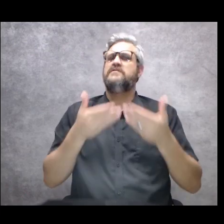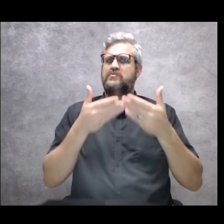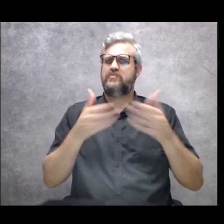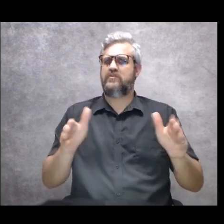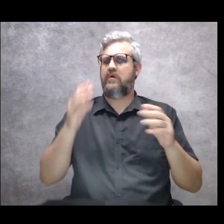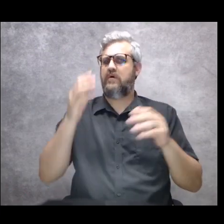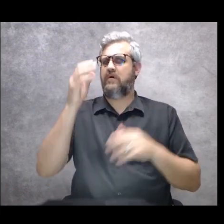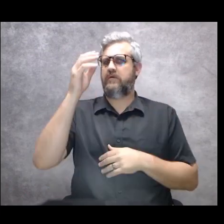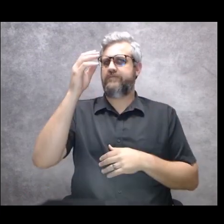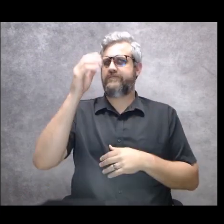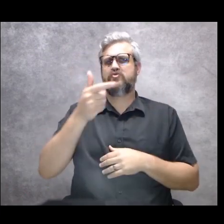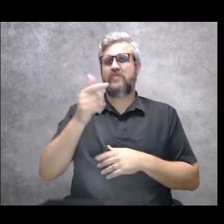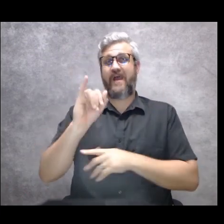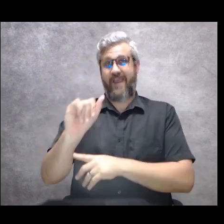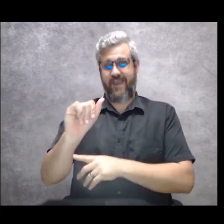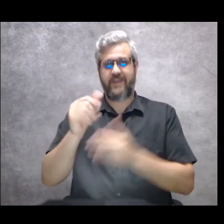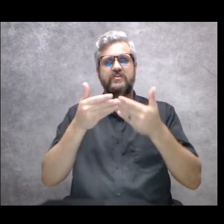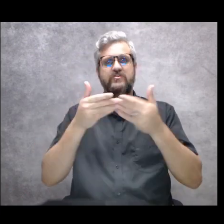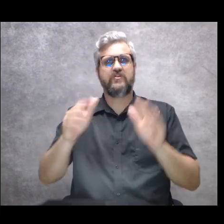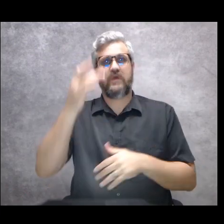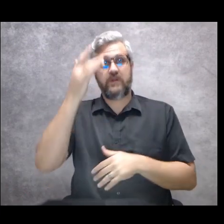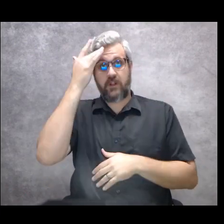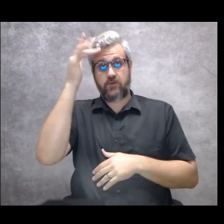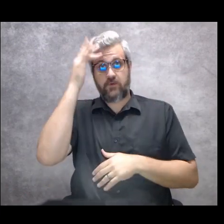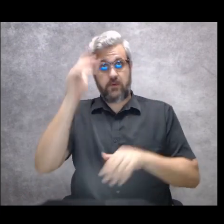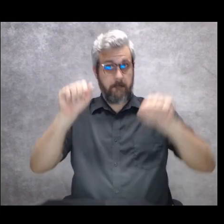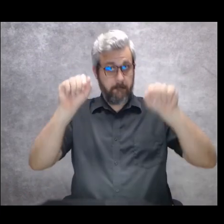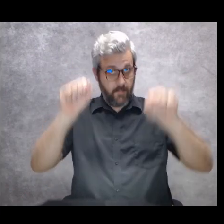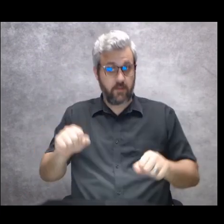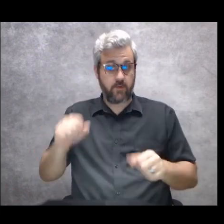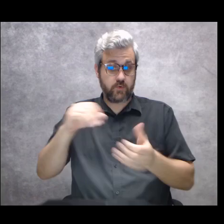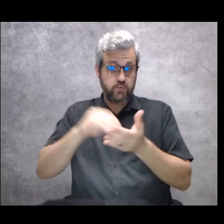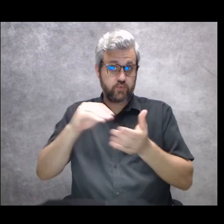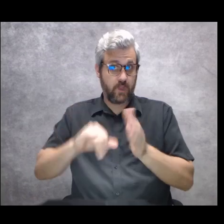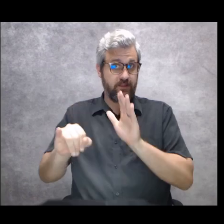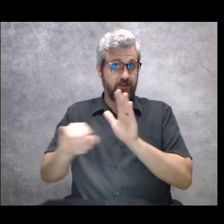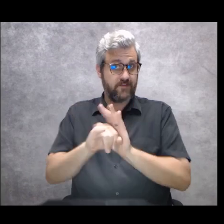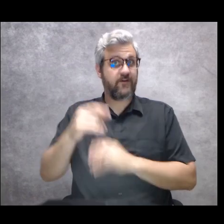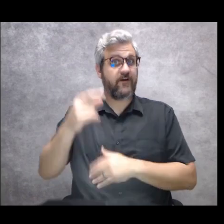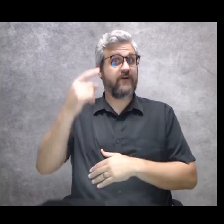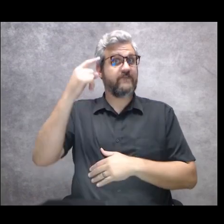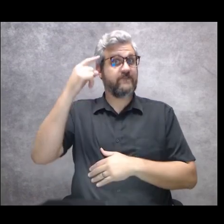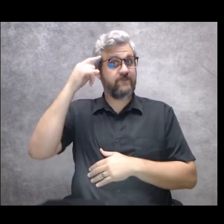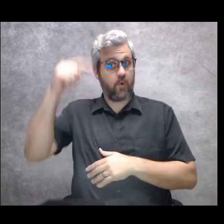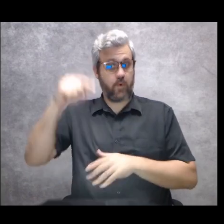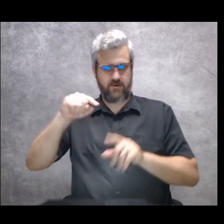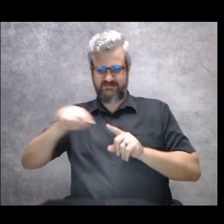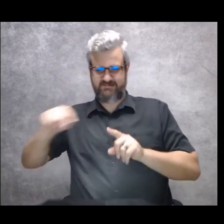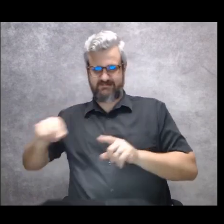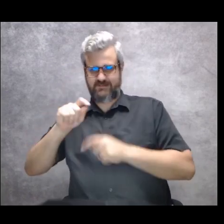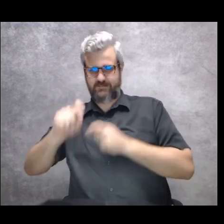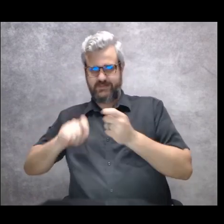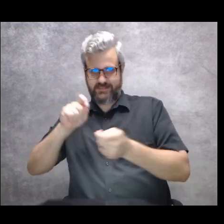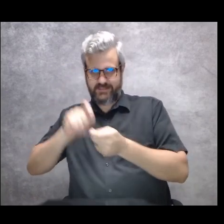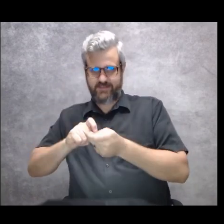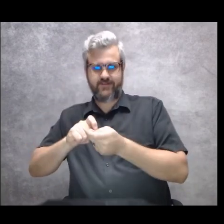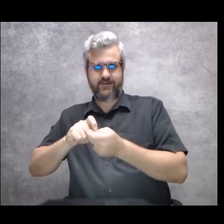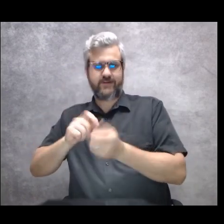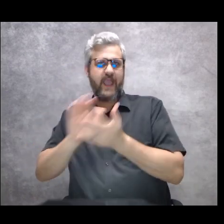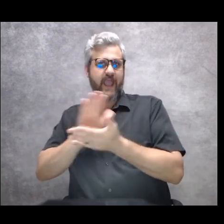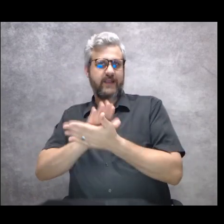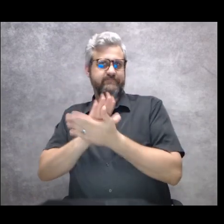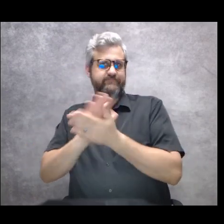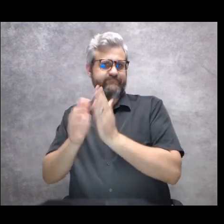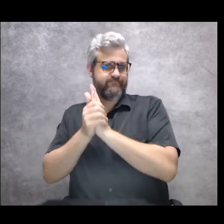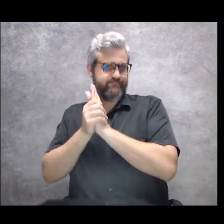intellectual ability, or GIA, and the students identified for the subcategories of specific academic